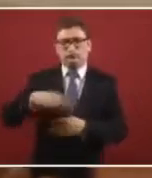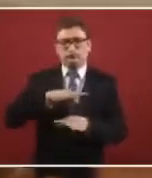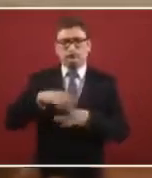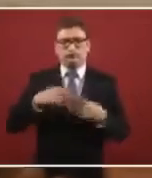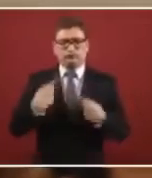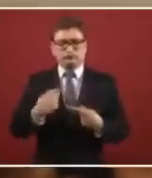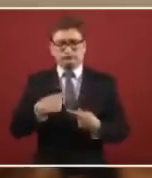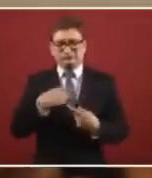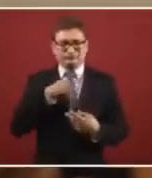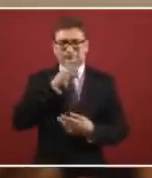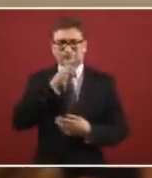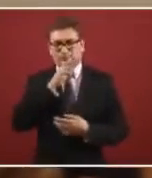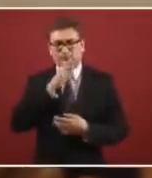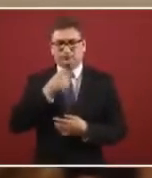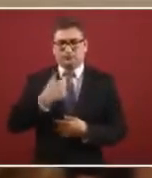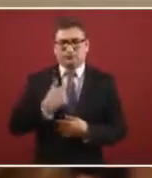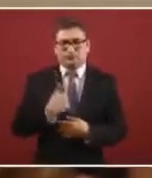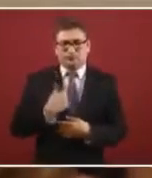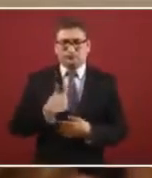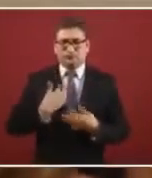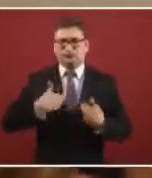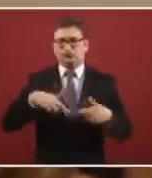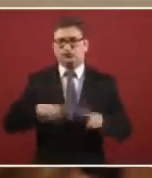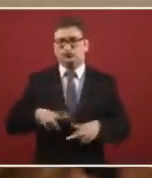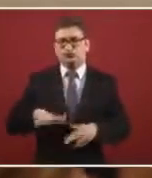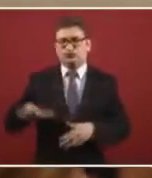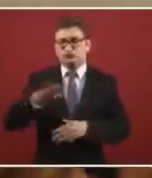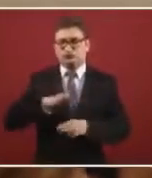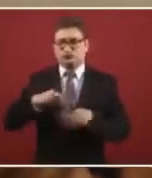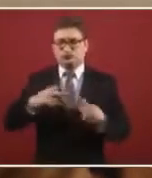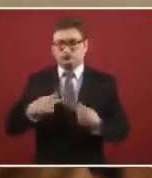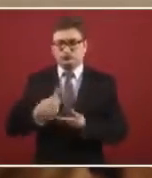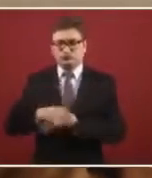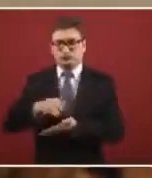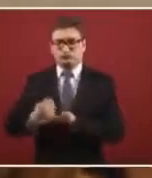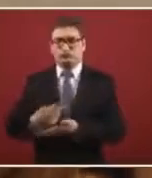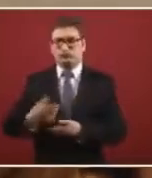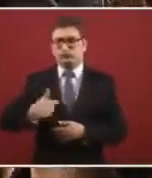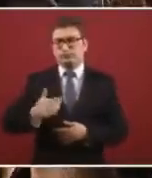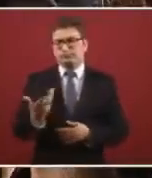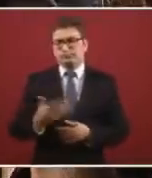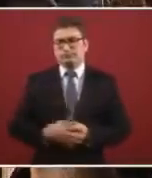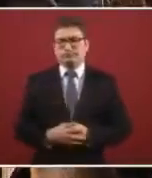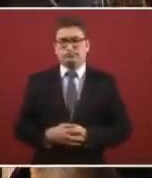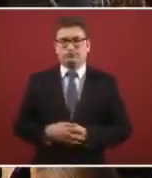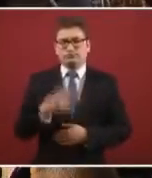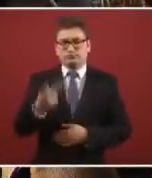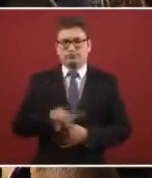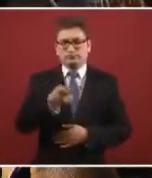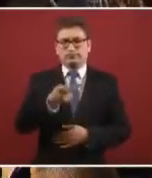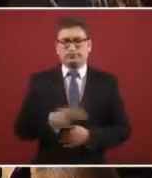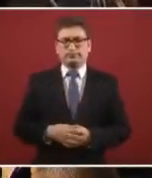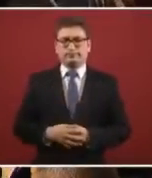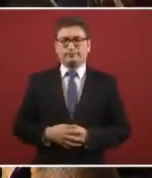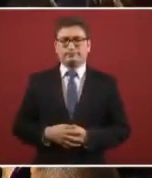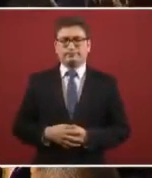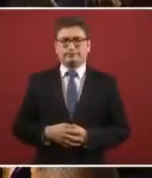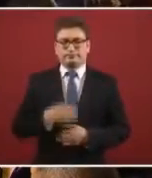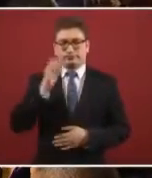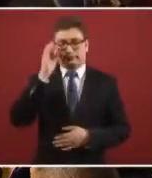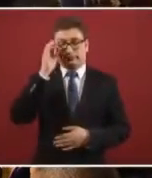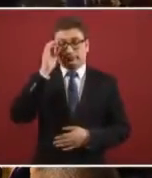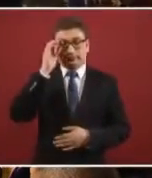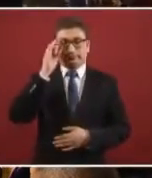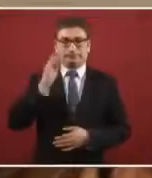uneasiness from the people. As a voice for the people, I want to ask